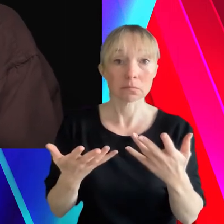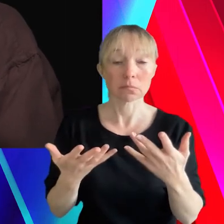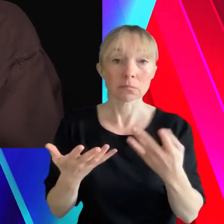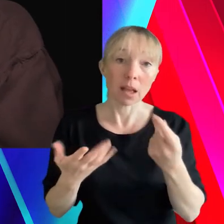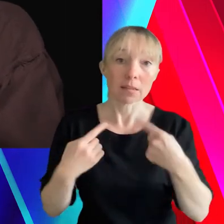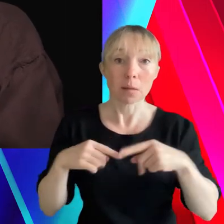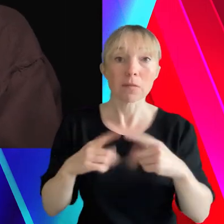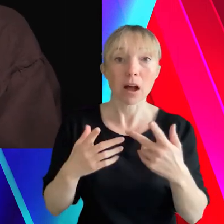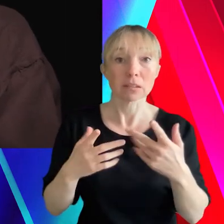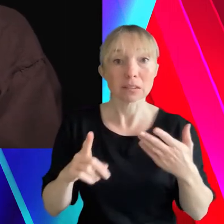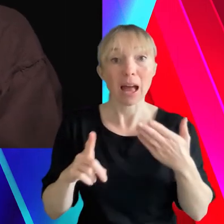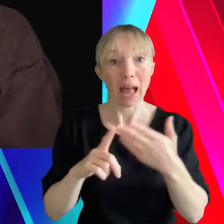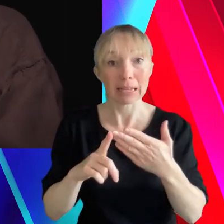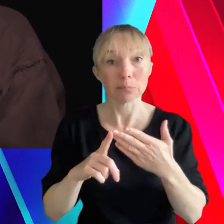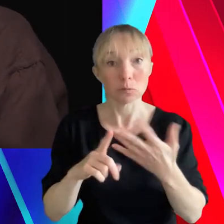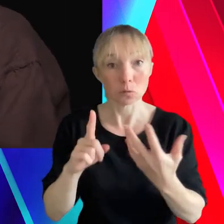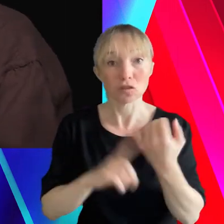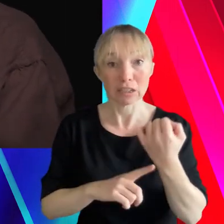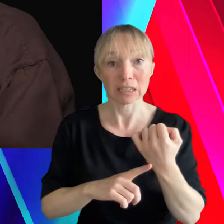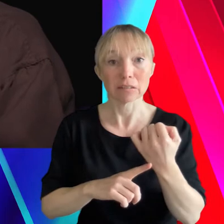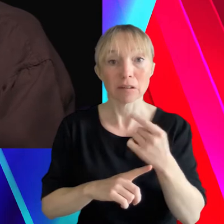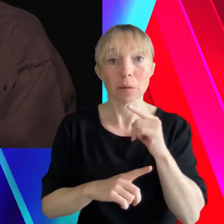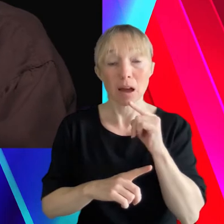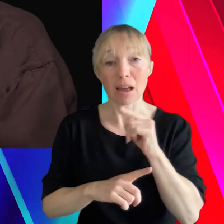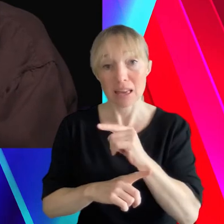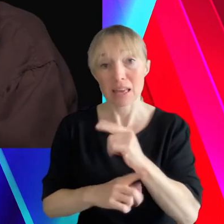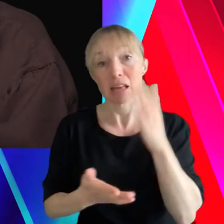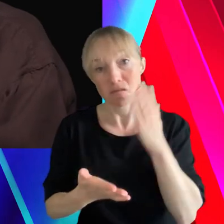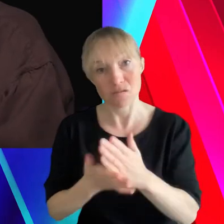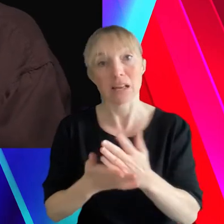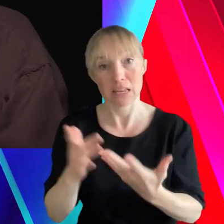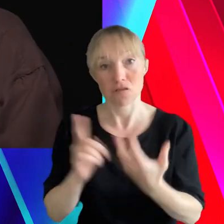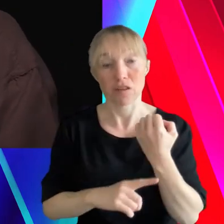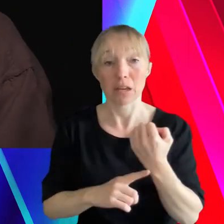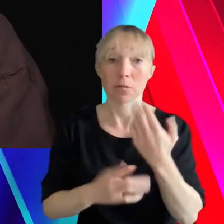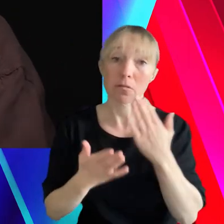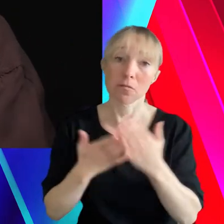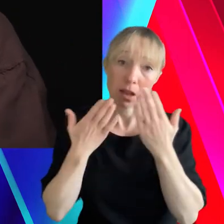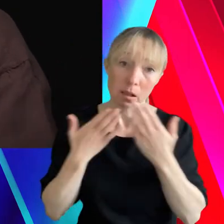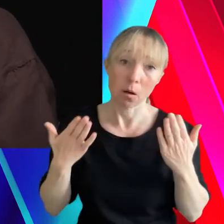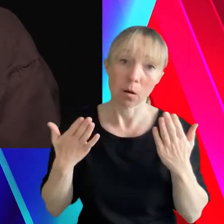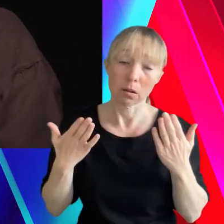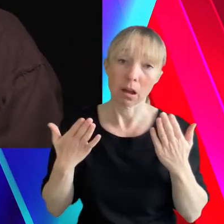some of us aspire to, but he really does achieve it. So it's a great honor